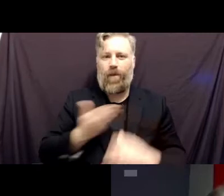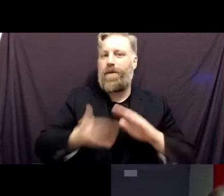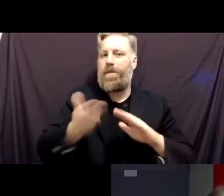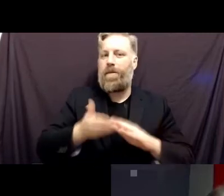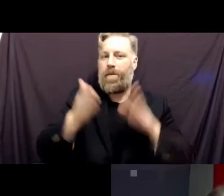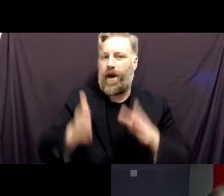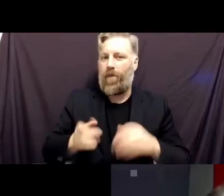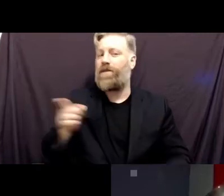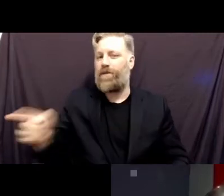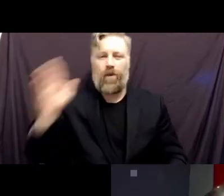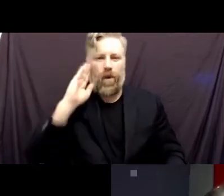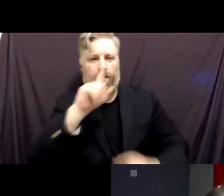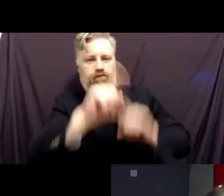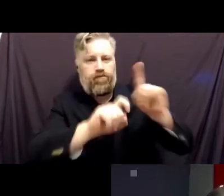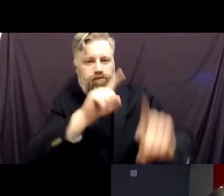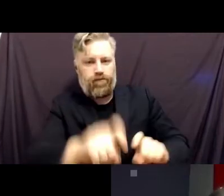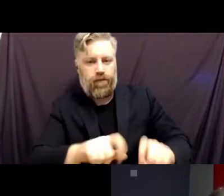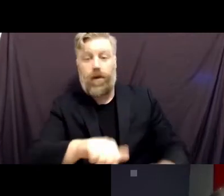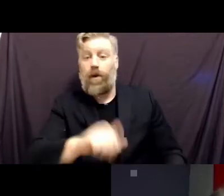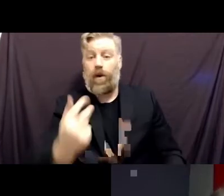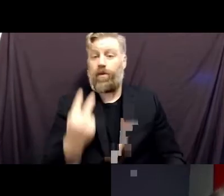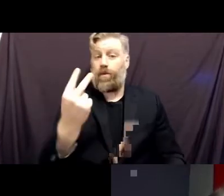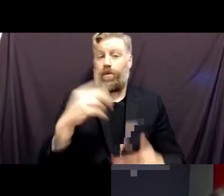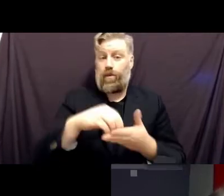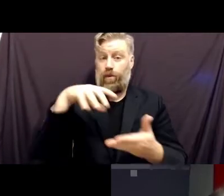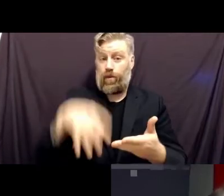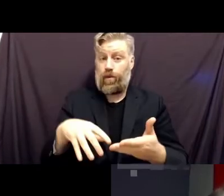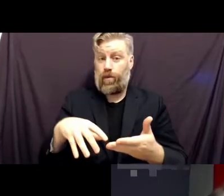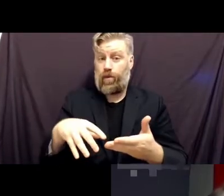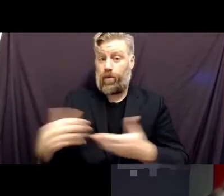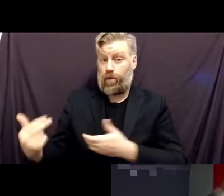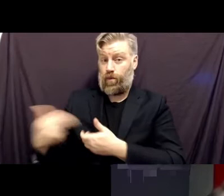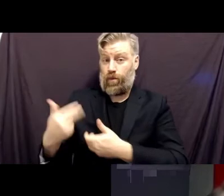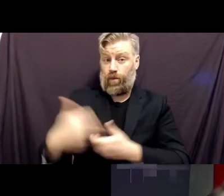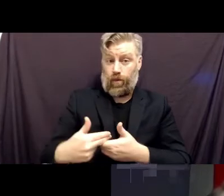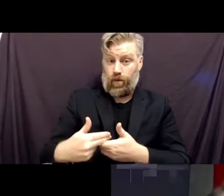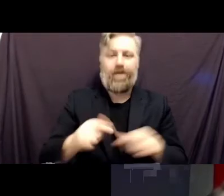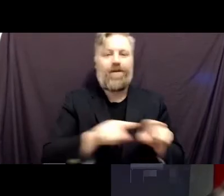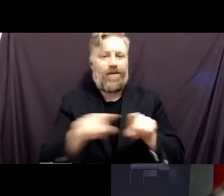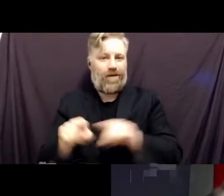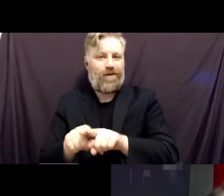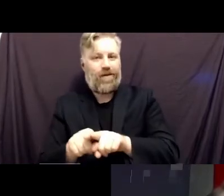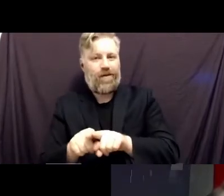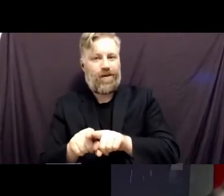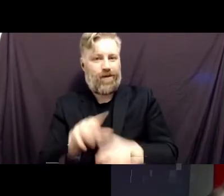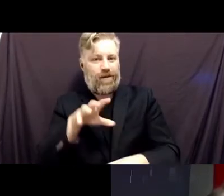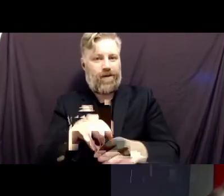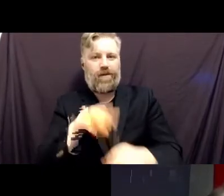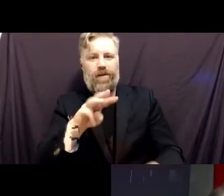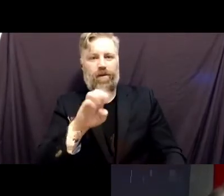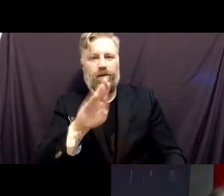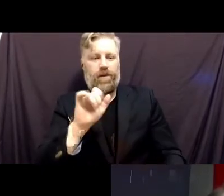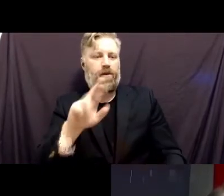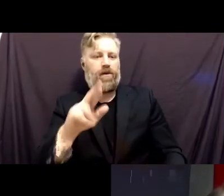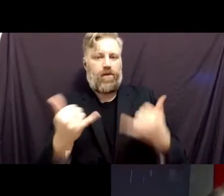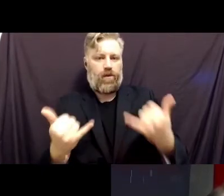you questions today. The other two students that came with us are also on the webinar today. They're